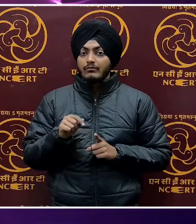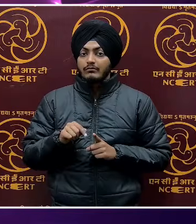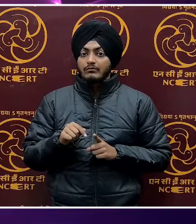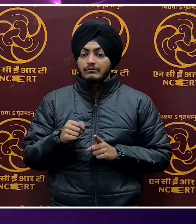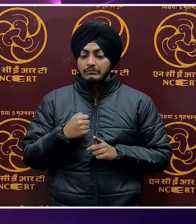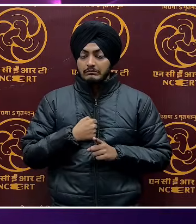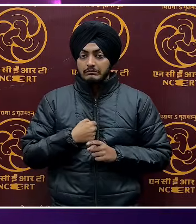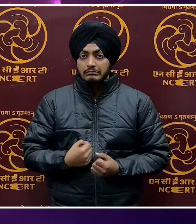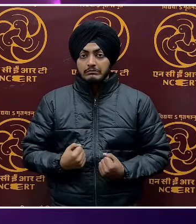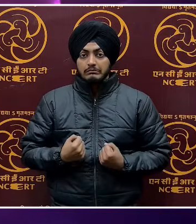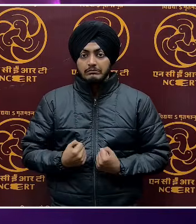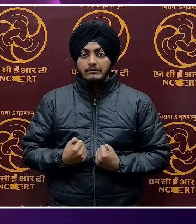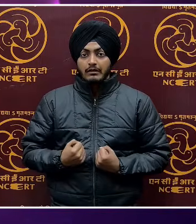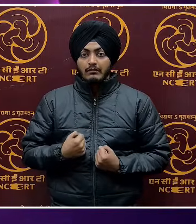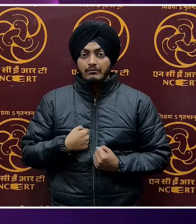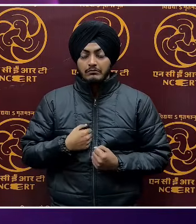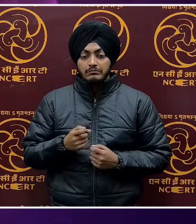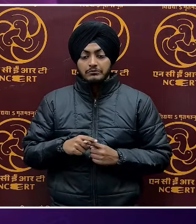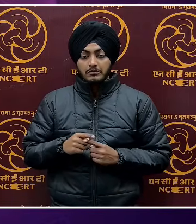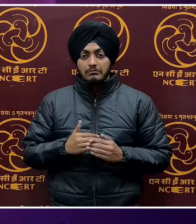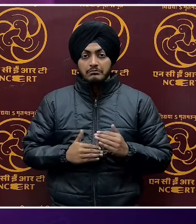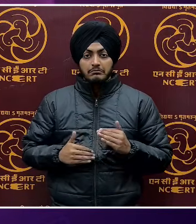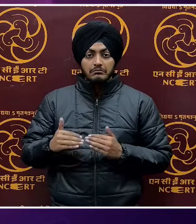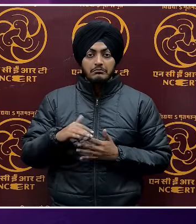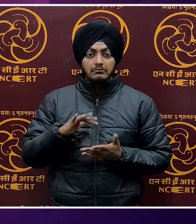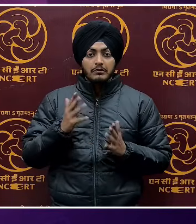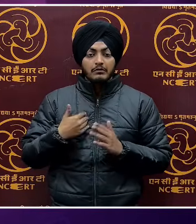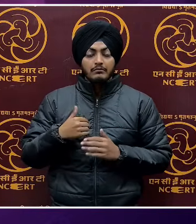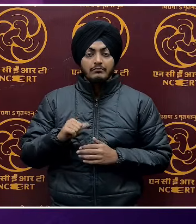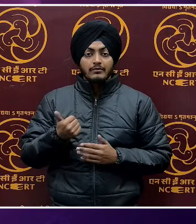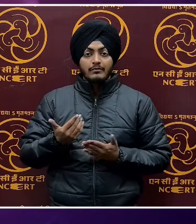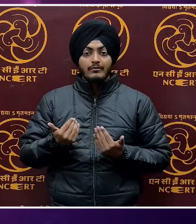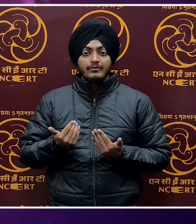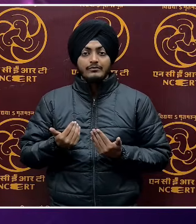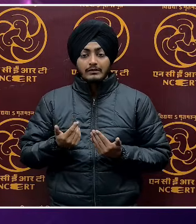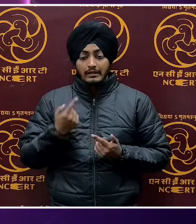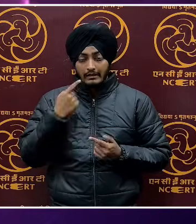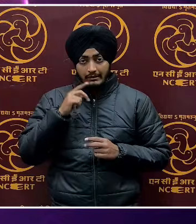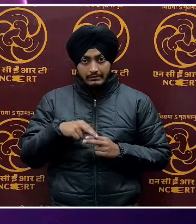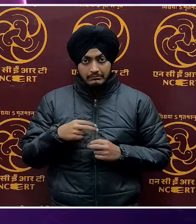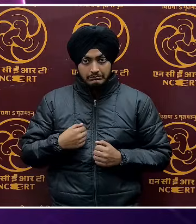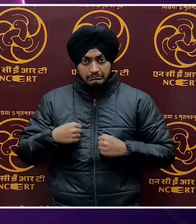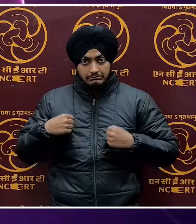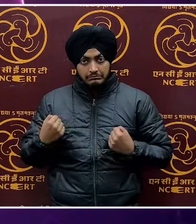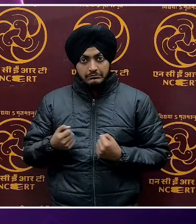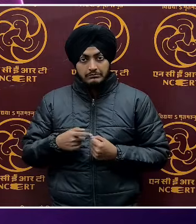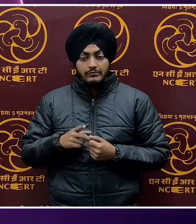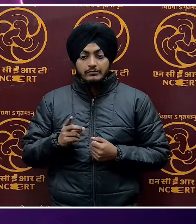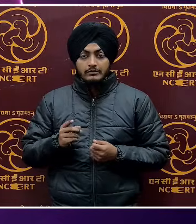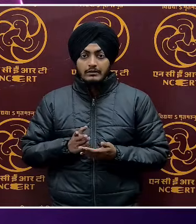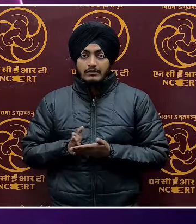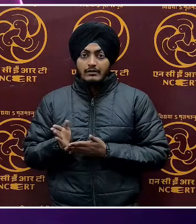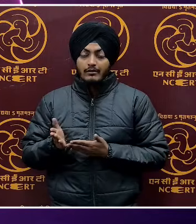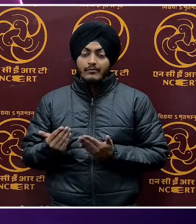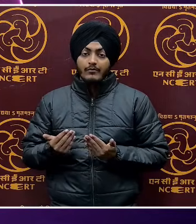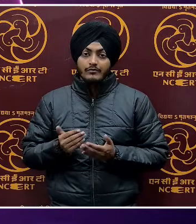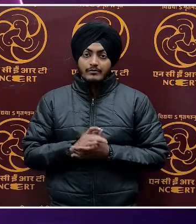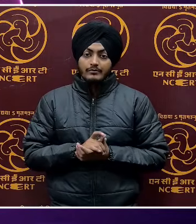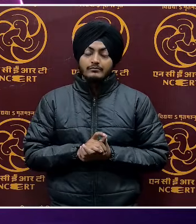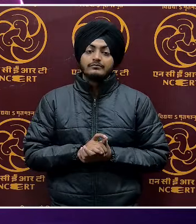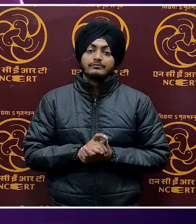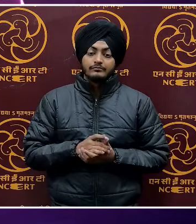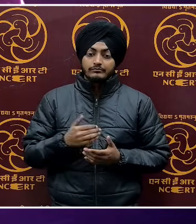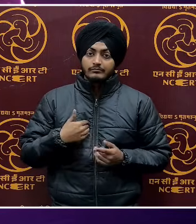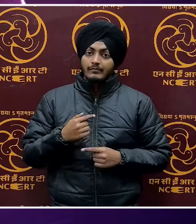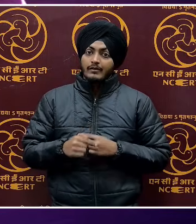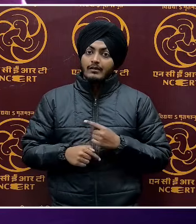the power that we can conquer anything, right ma'am? Where there is a will, there is a way. Yes, absolutely. And the next one we can